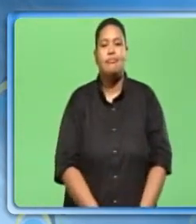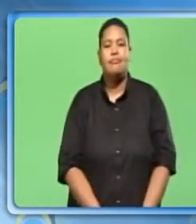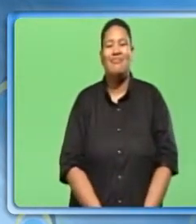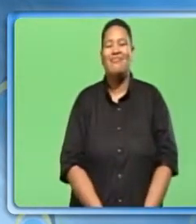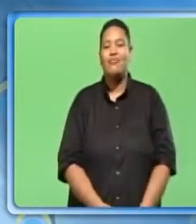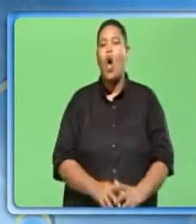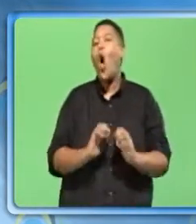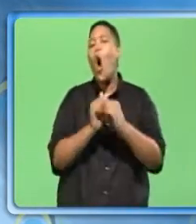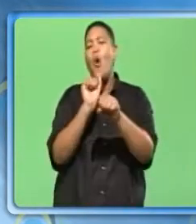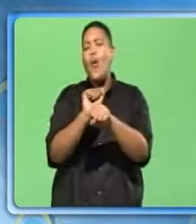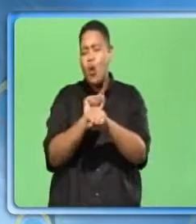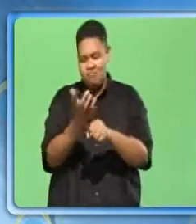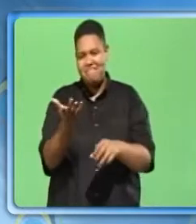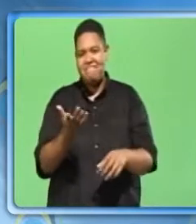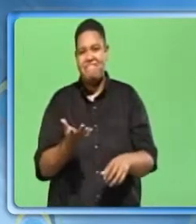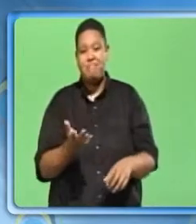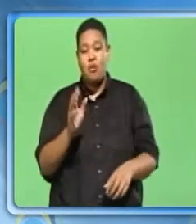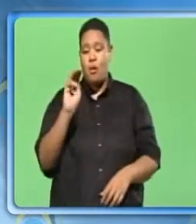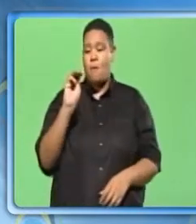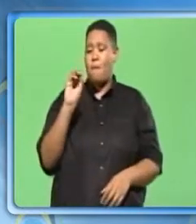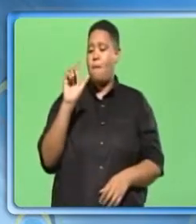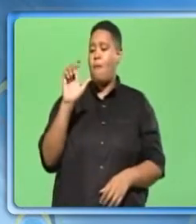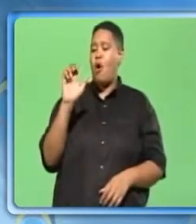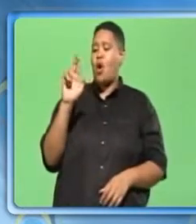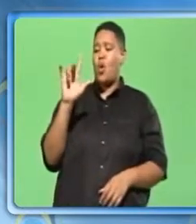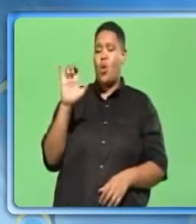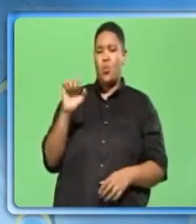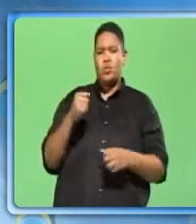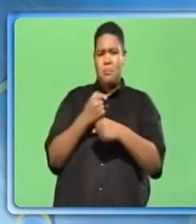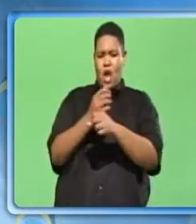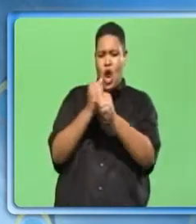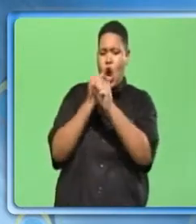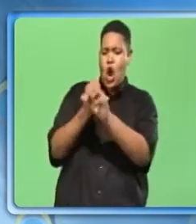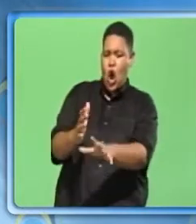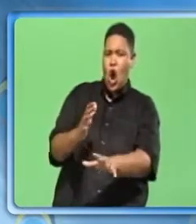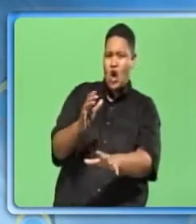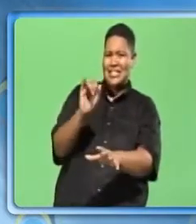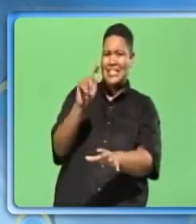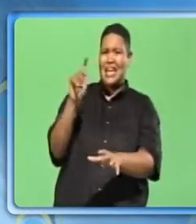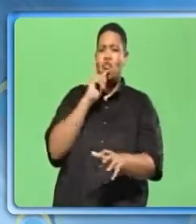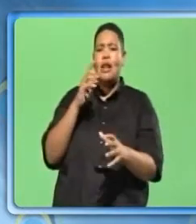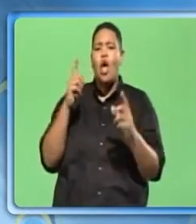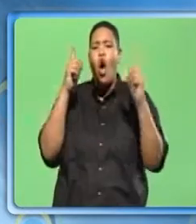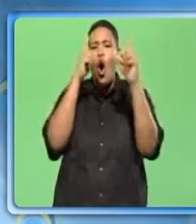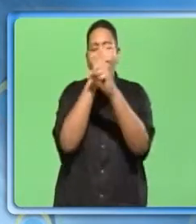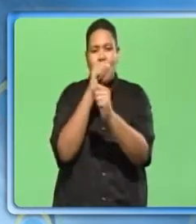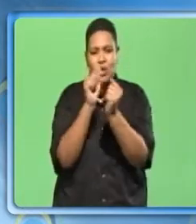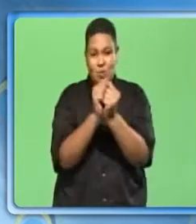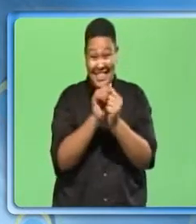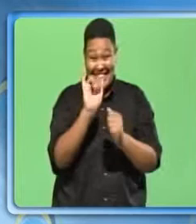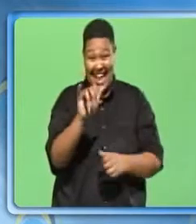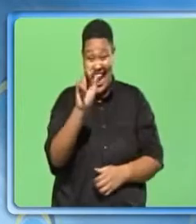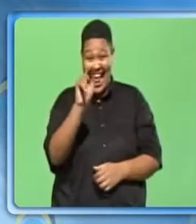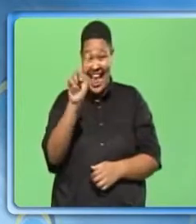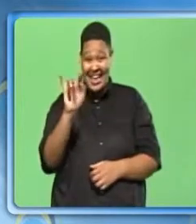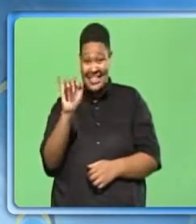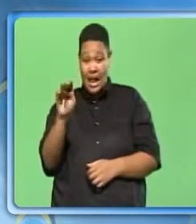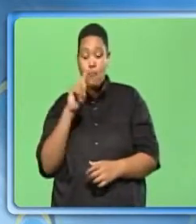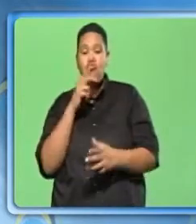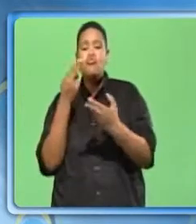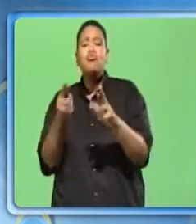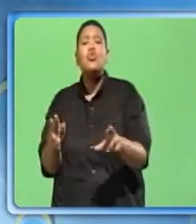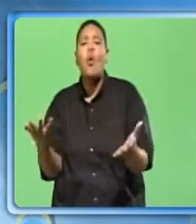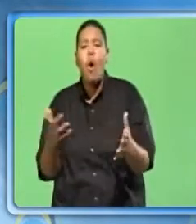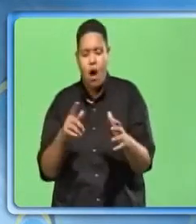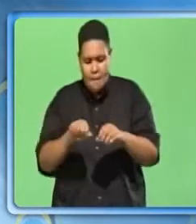Here's how it works. Molecules that make up the stains form a complex with the enzyme. This results in the enzyme